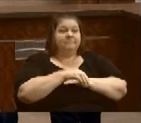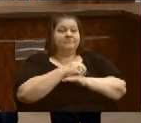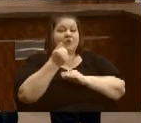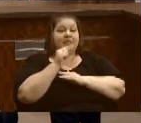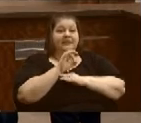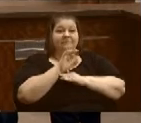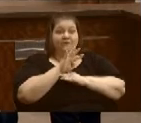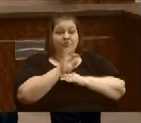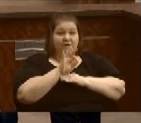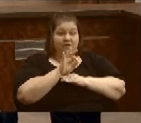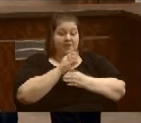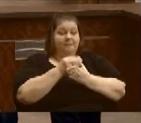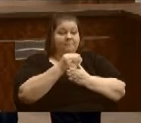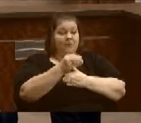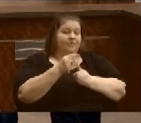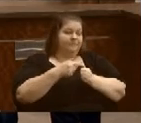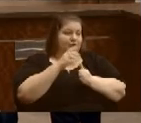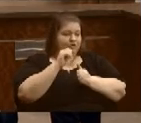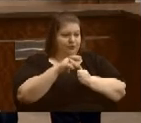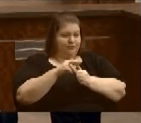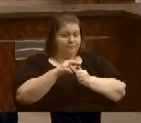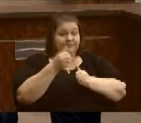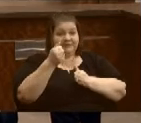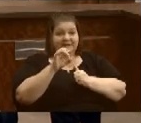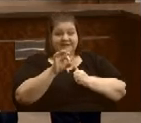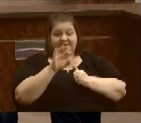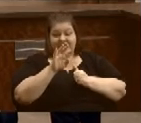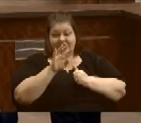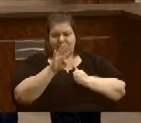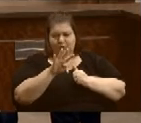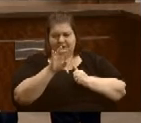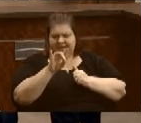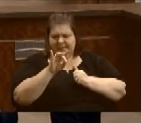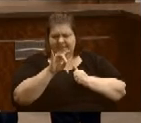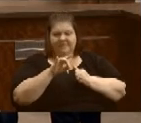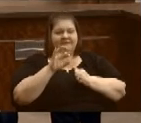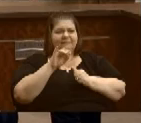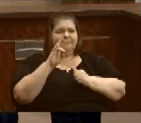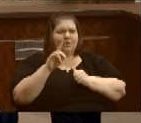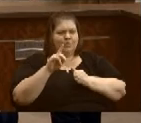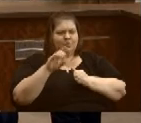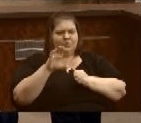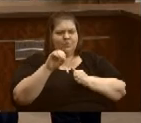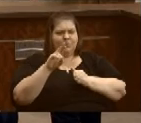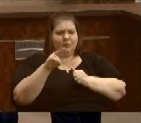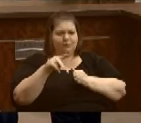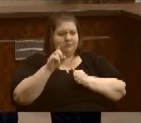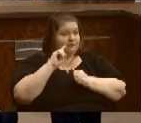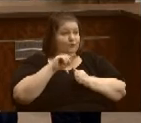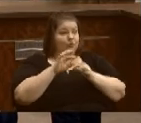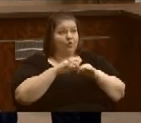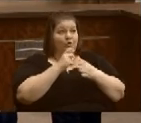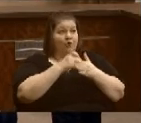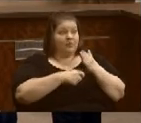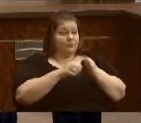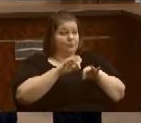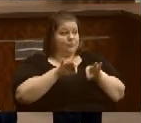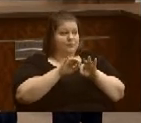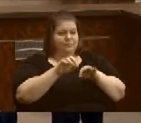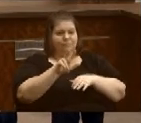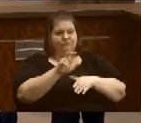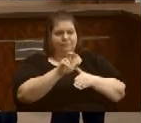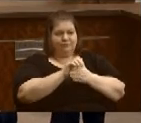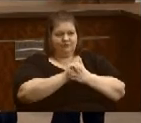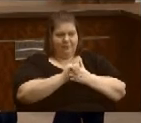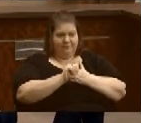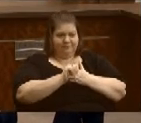your first car, a 1938 Ford Coupe, for $300. Now, the only problem I had with this doc is I have found